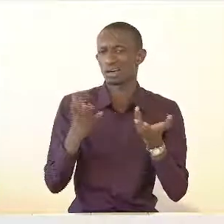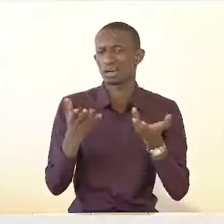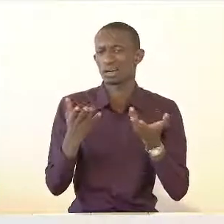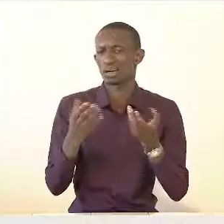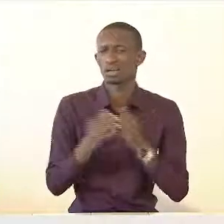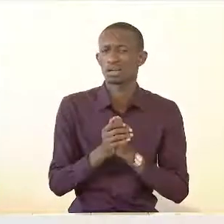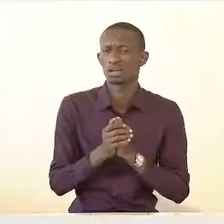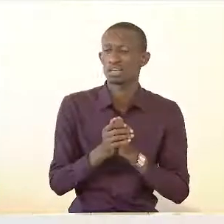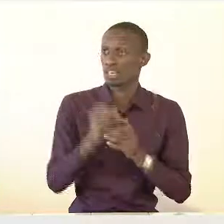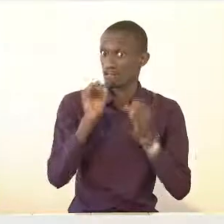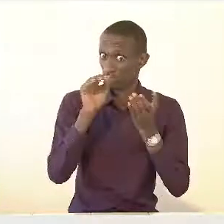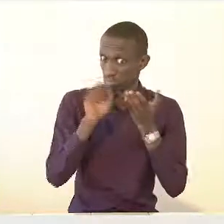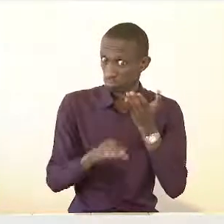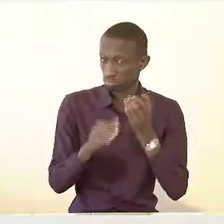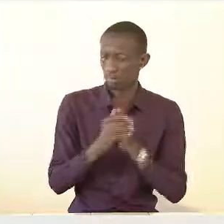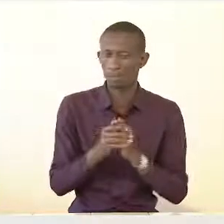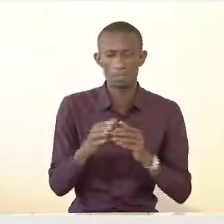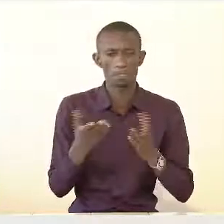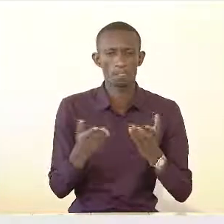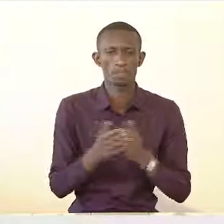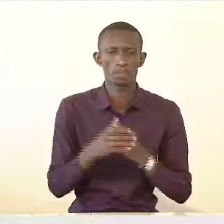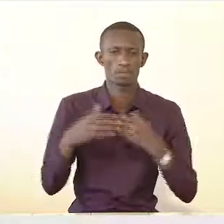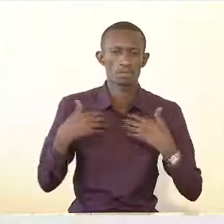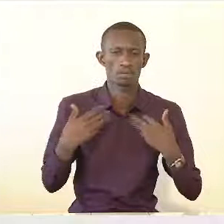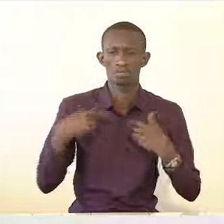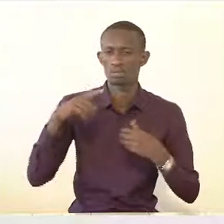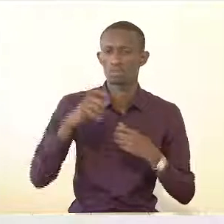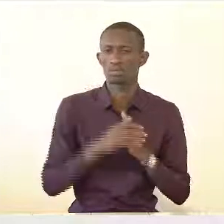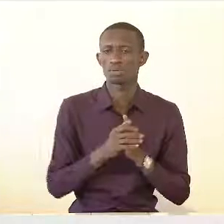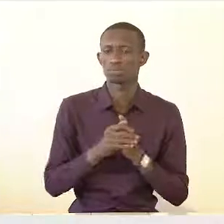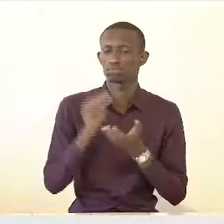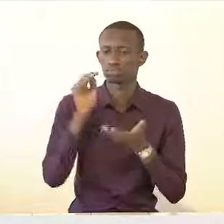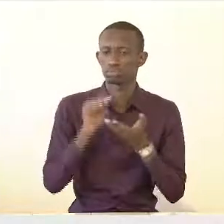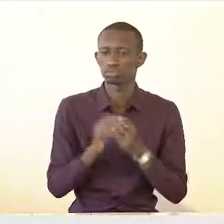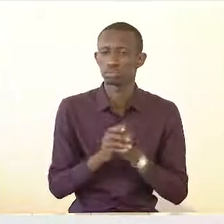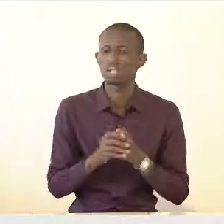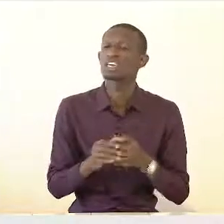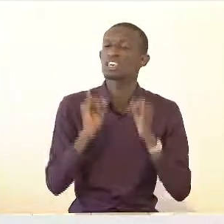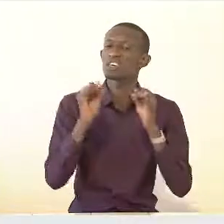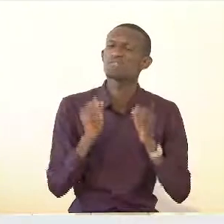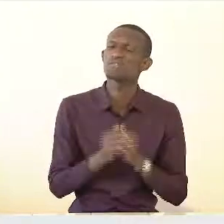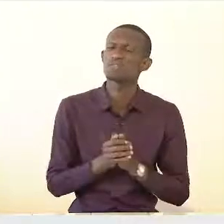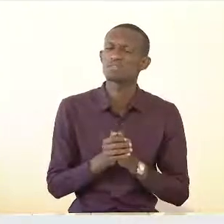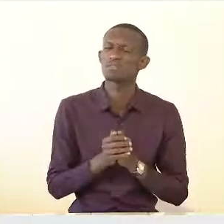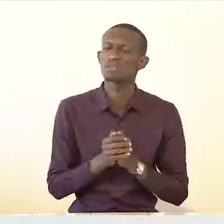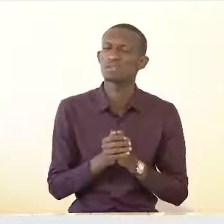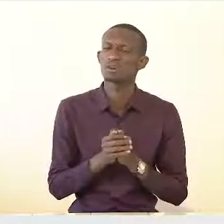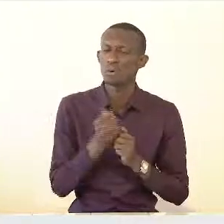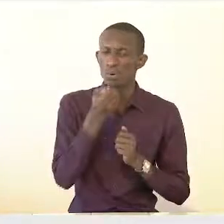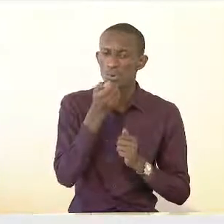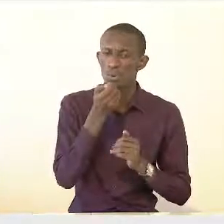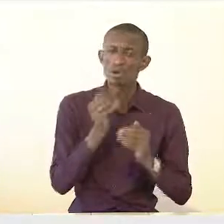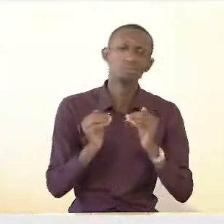be slowed down. Similarly too, when the temperature is too much in the body, it may result